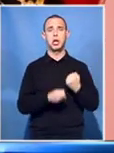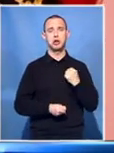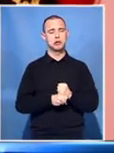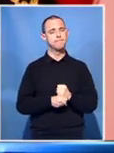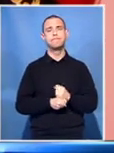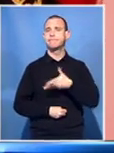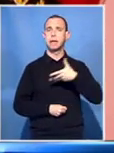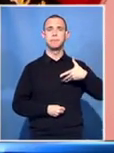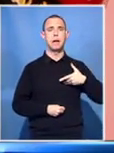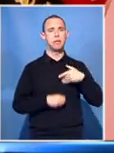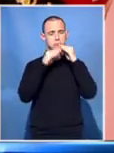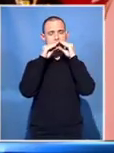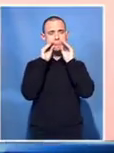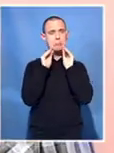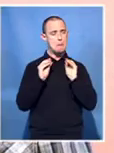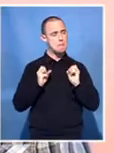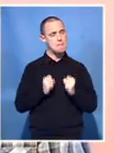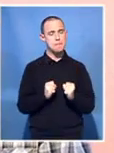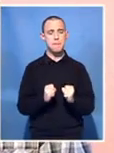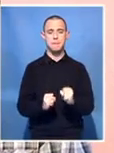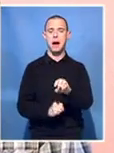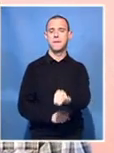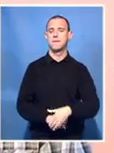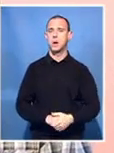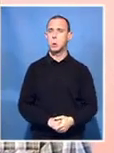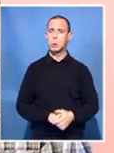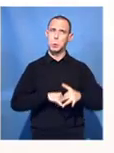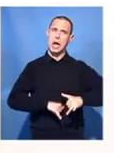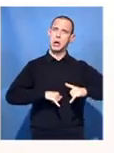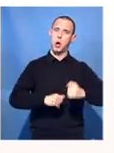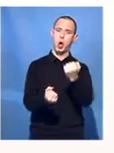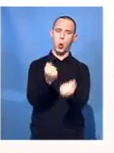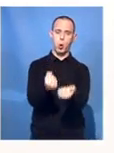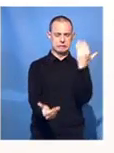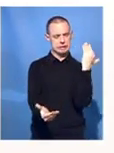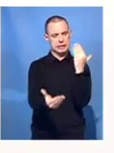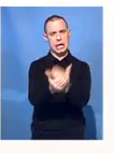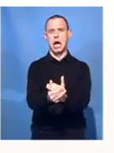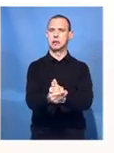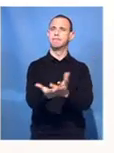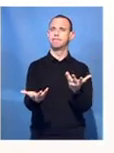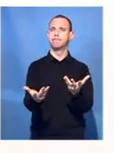diminished. Months of hardship and waiting for justice.